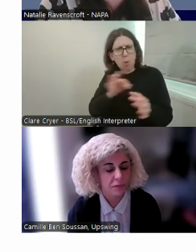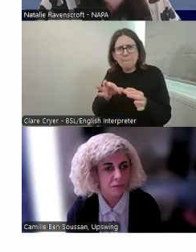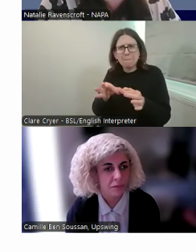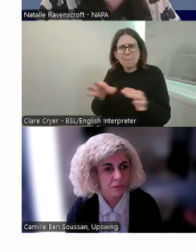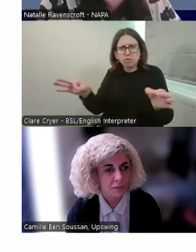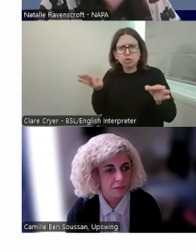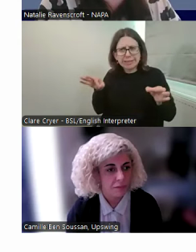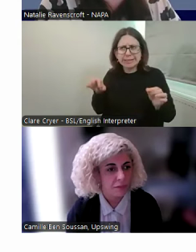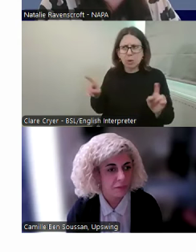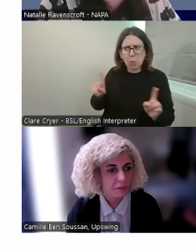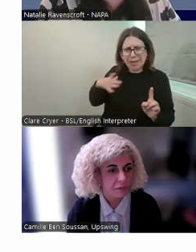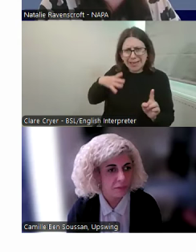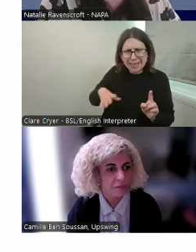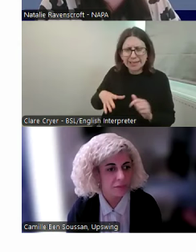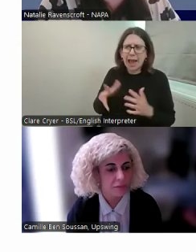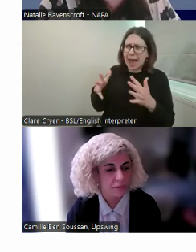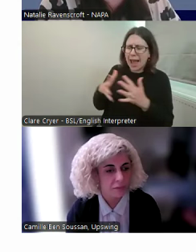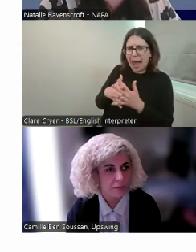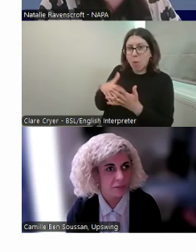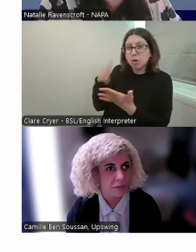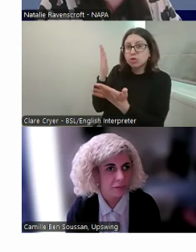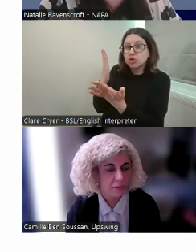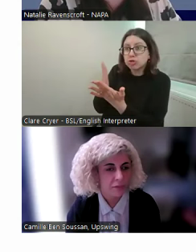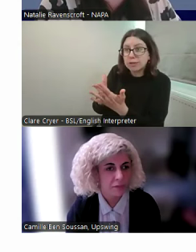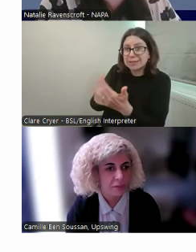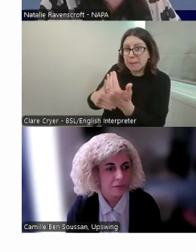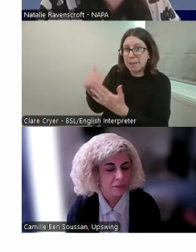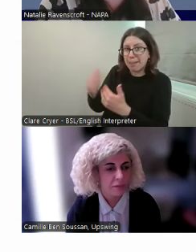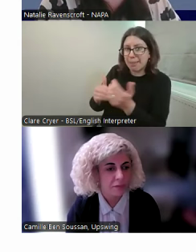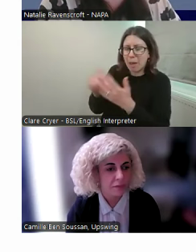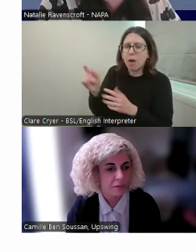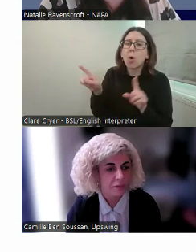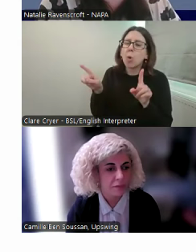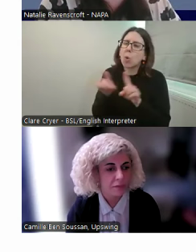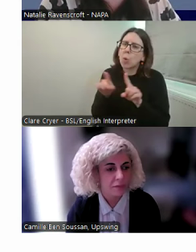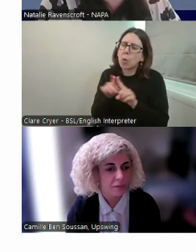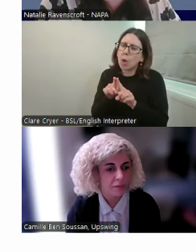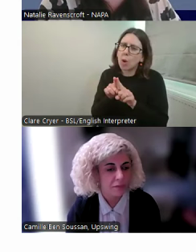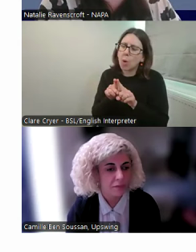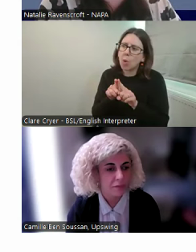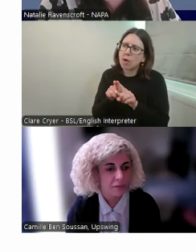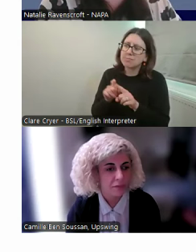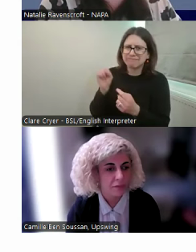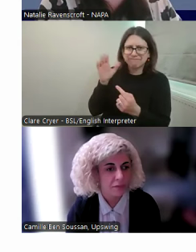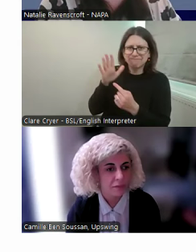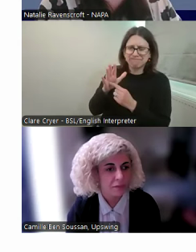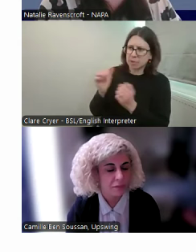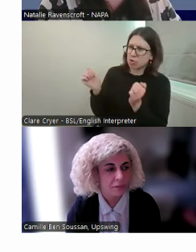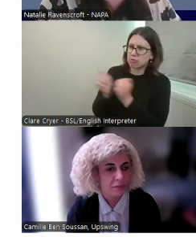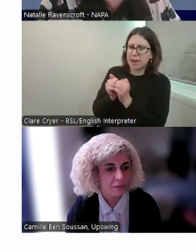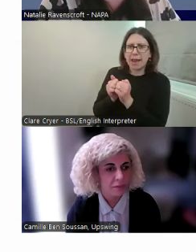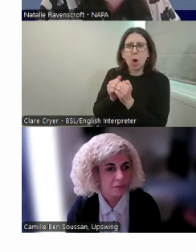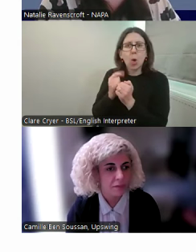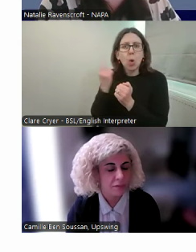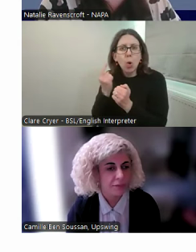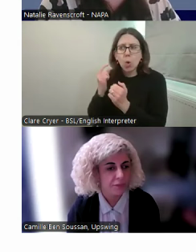might you gain trust? And then another practical thing for setting up for success would be agreeing on communication. Who are you